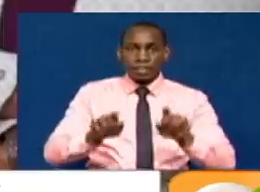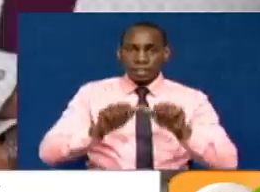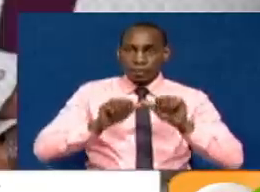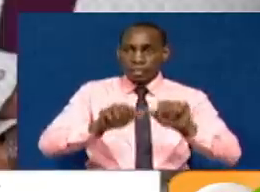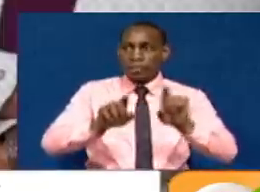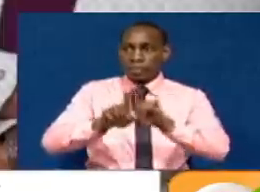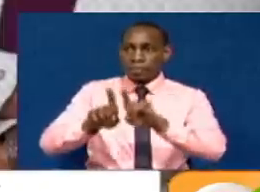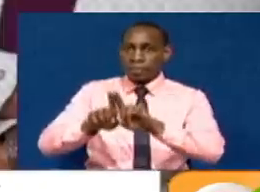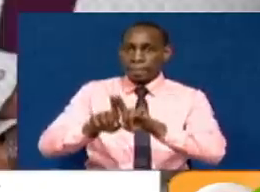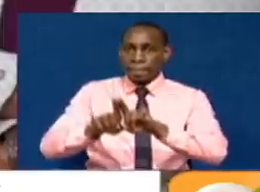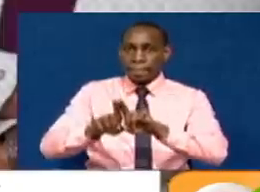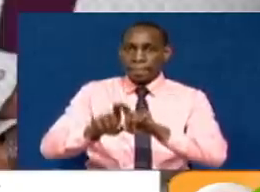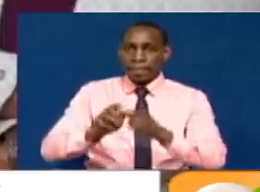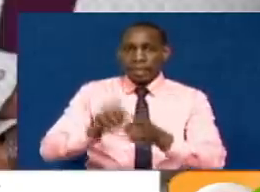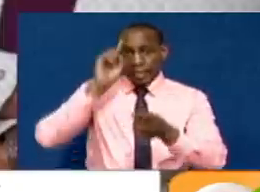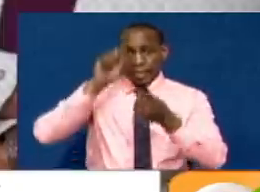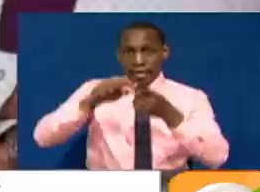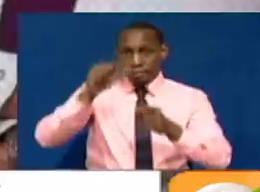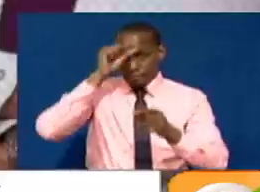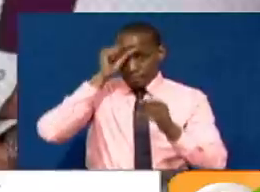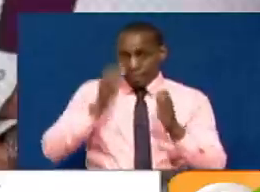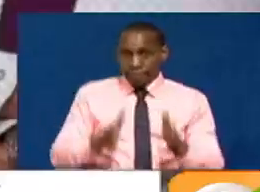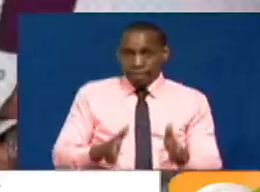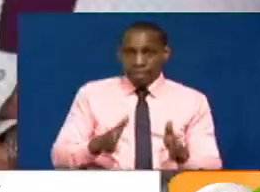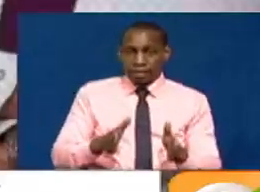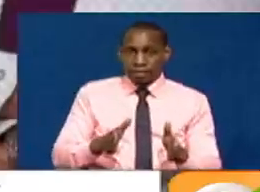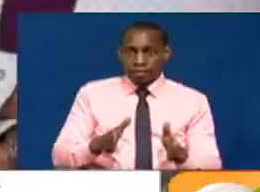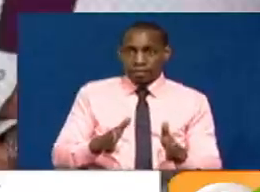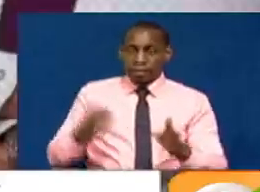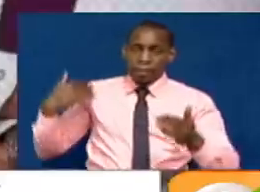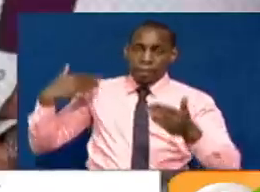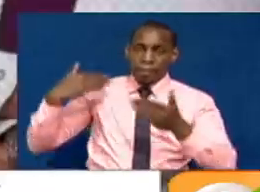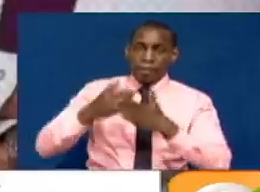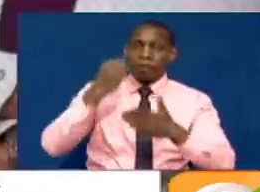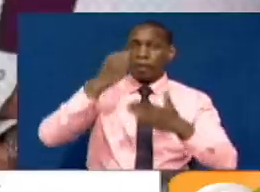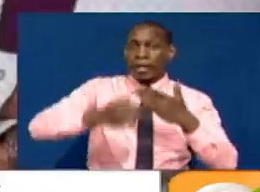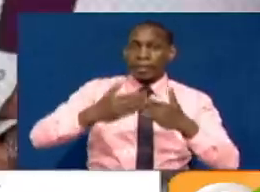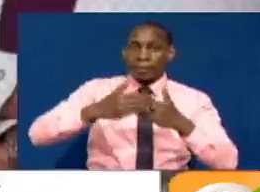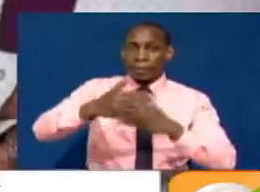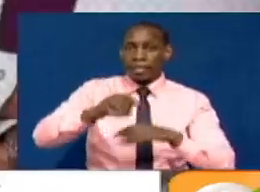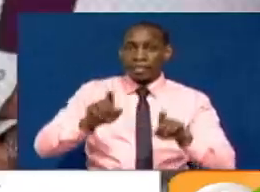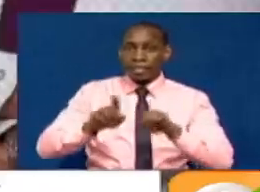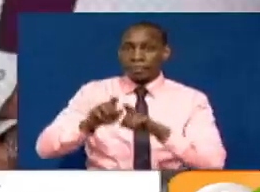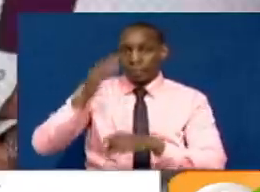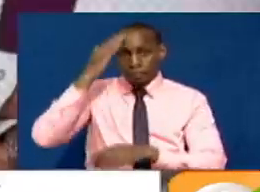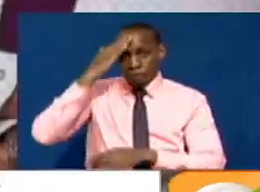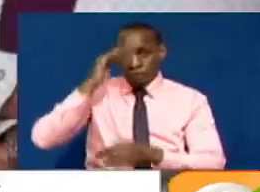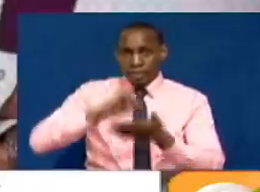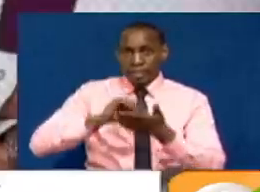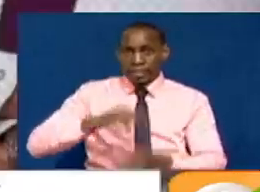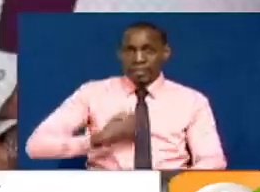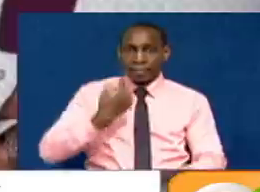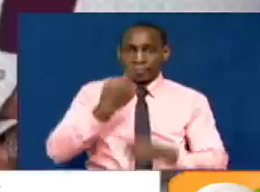vile. Naendea ugavana. Itaenda mpaka hadi mwisho. Na ninajua mimi kwamba